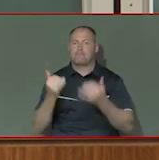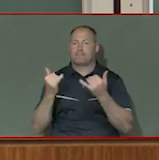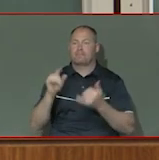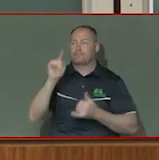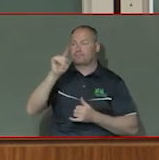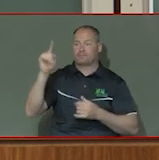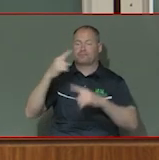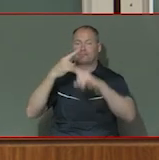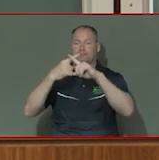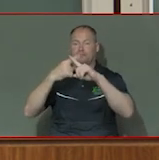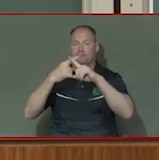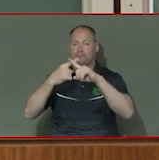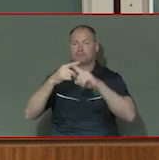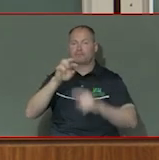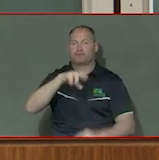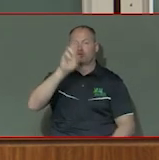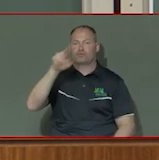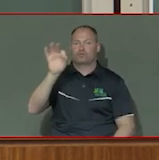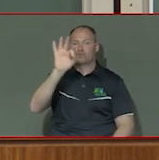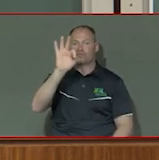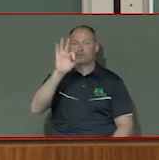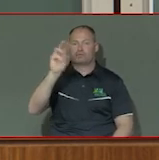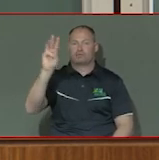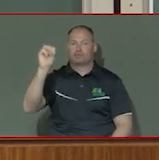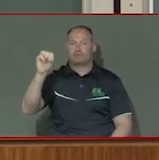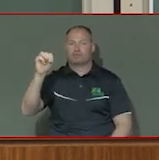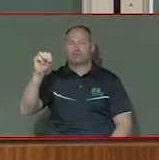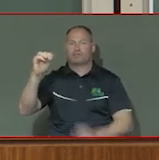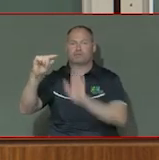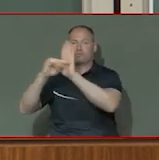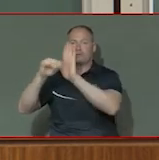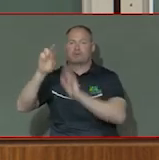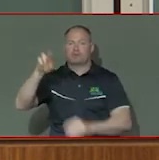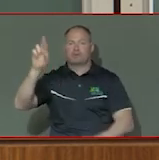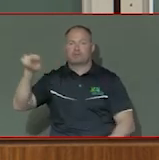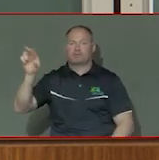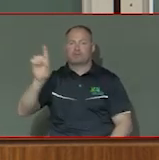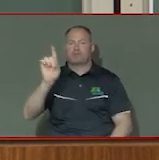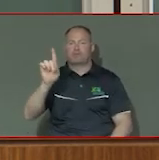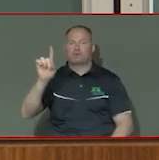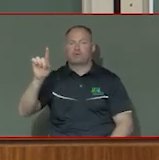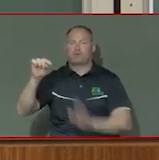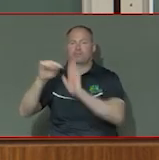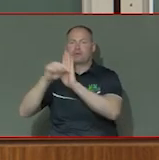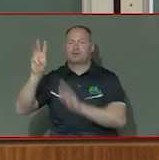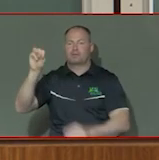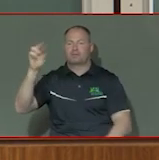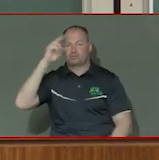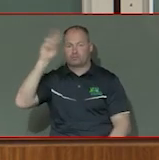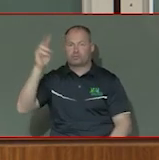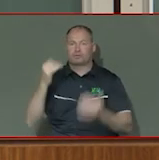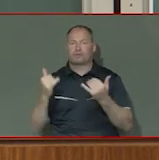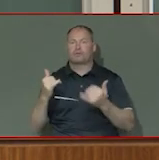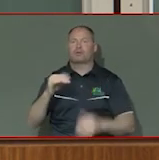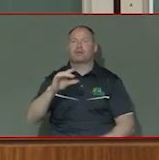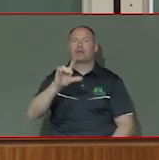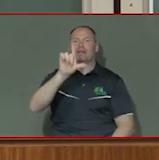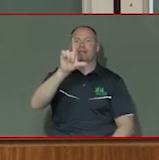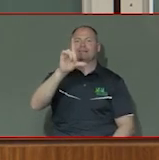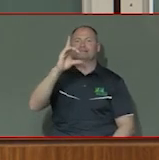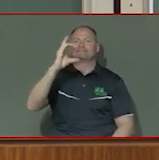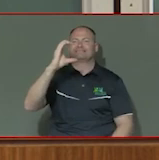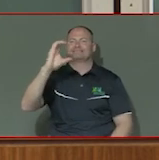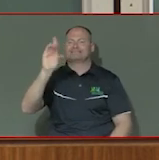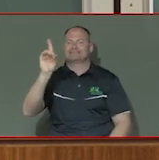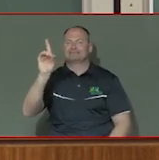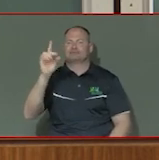times that is root 3m minus the square root of 1 minus m squared, and your LCD is 2.